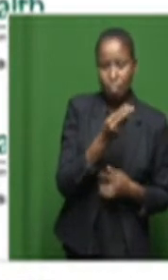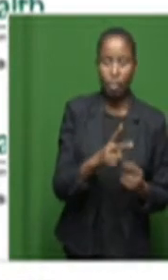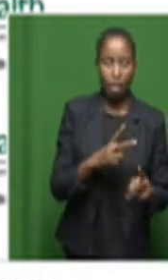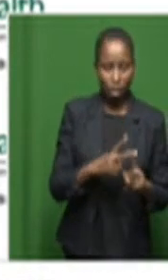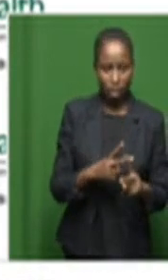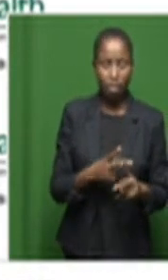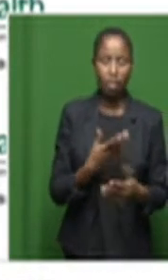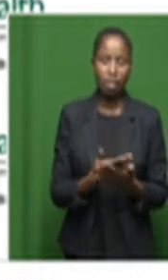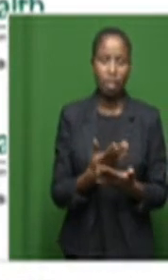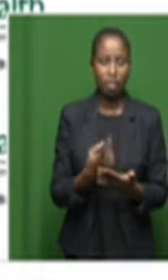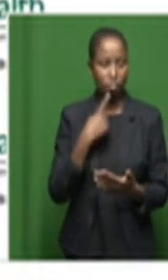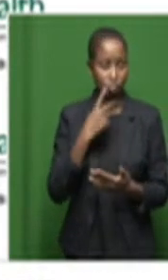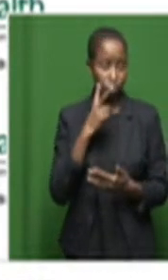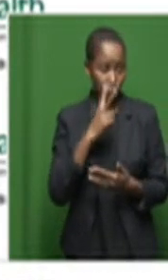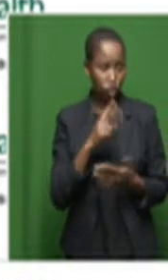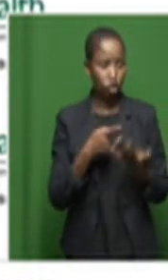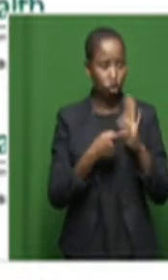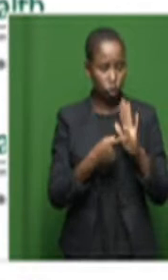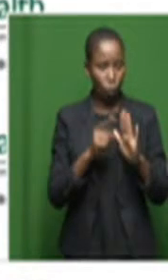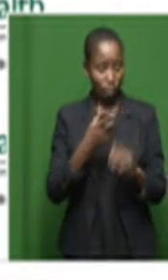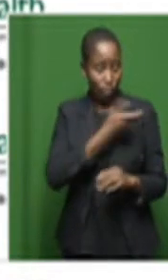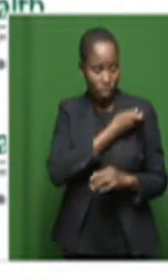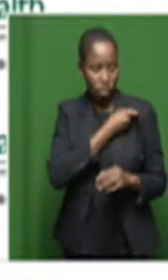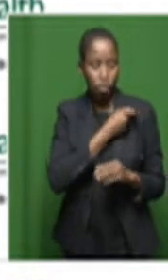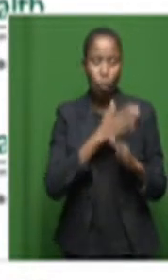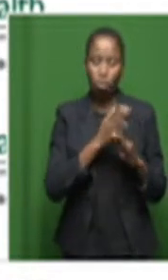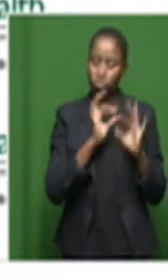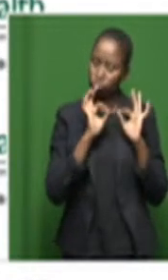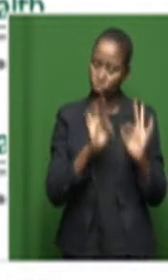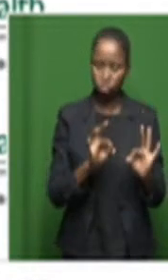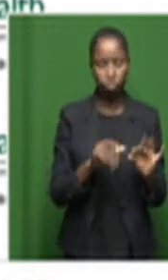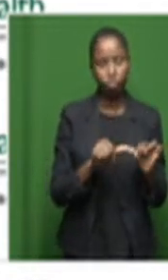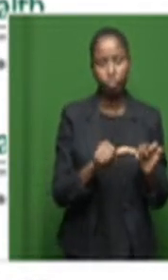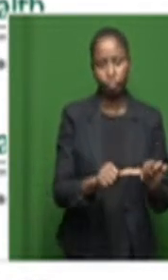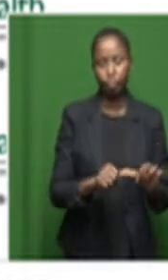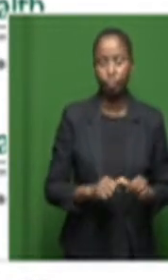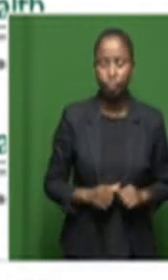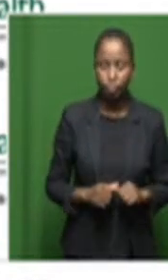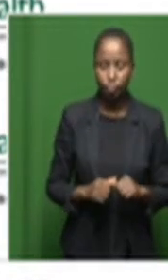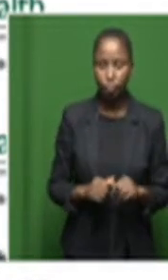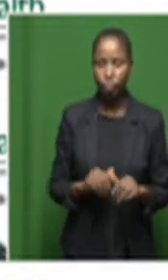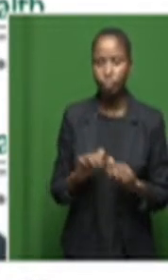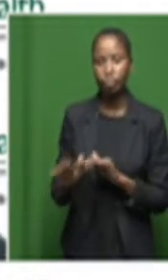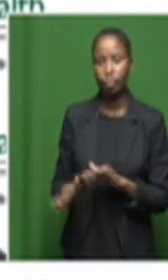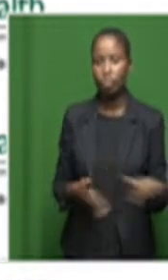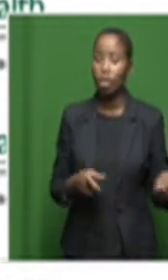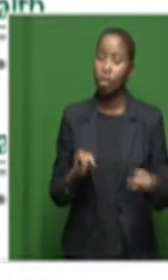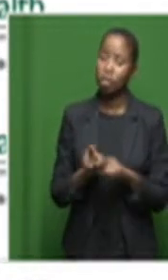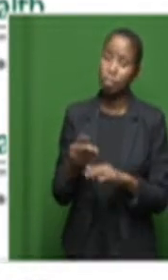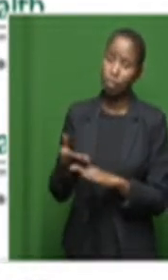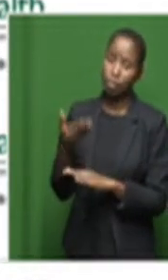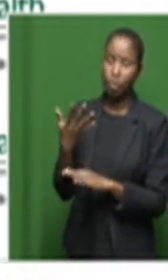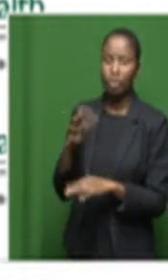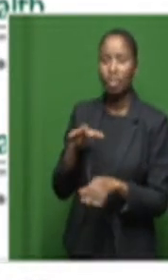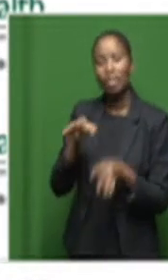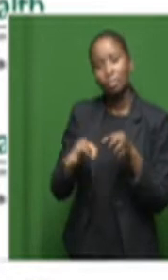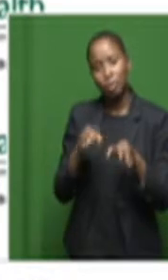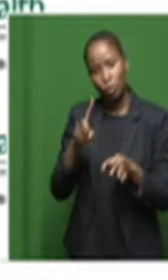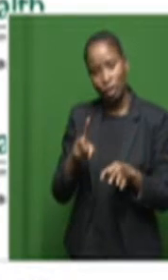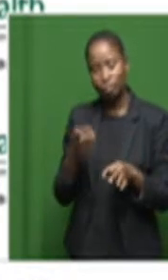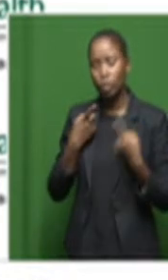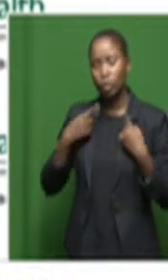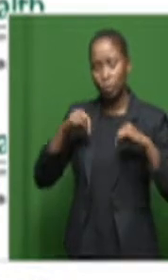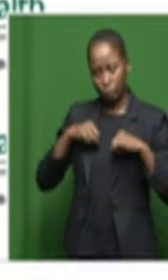to the efficacy of the vaccines which we are using. As we have said before, we are happy